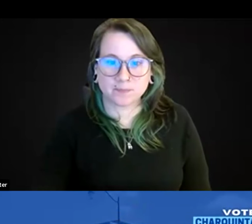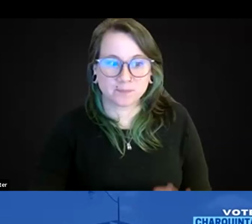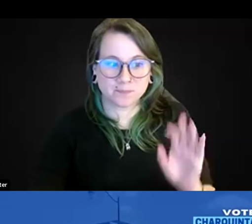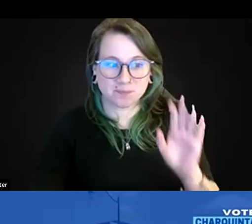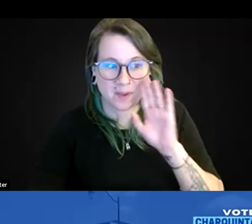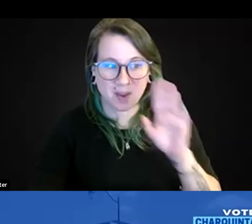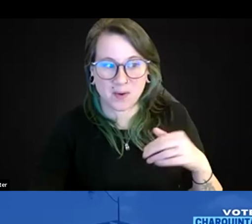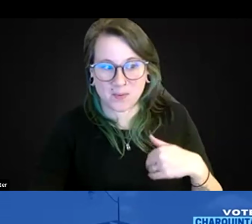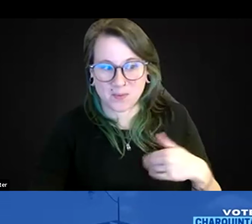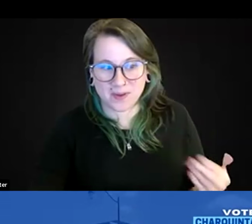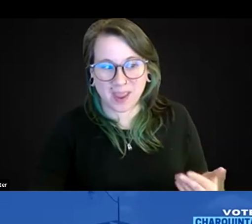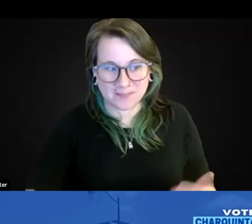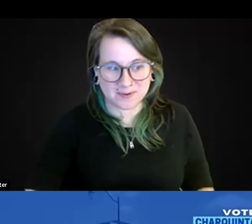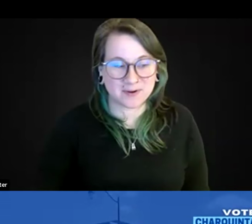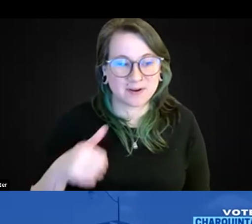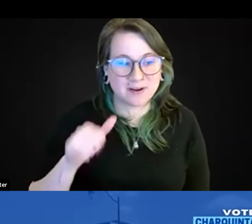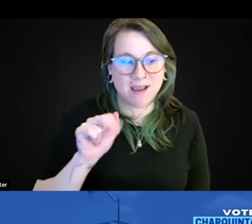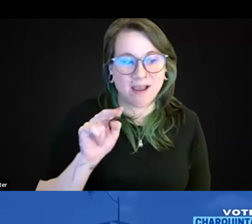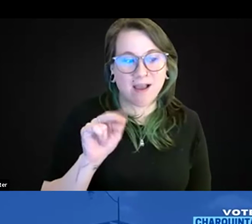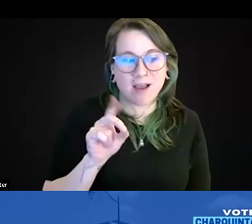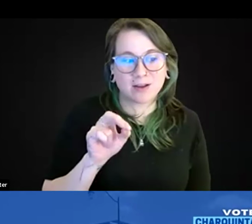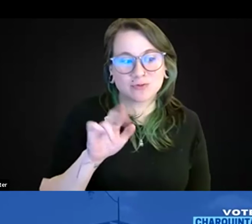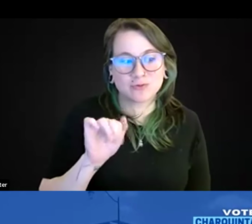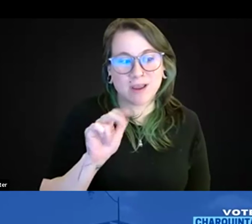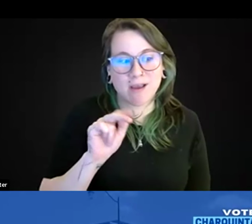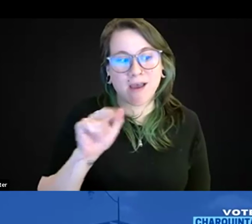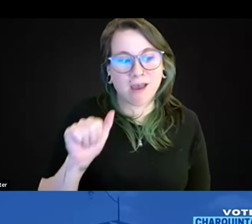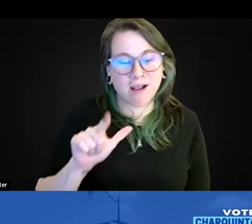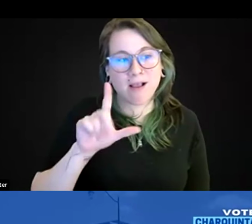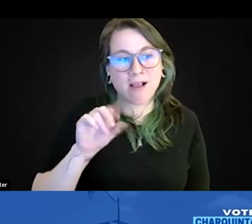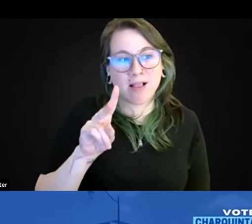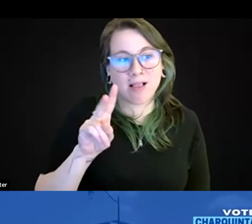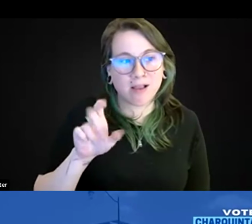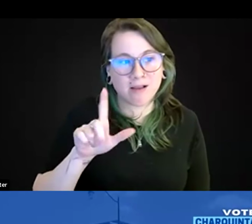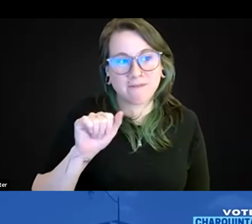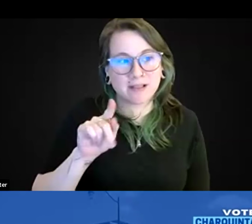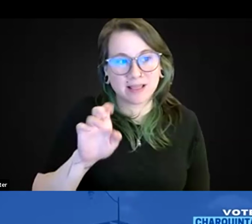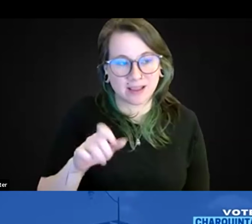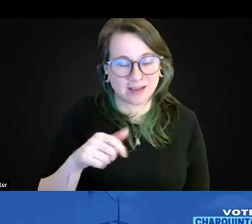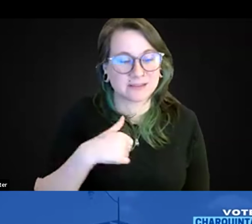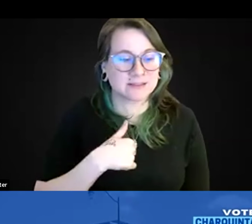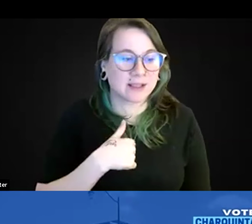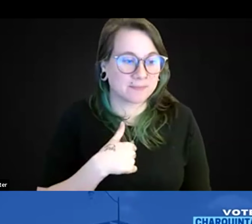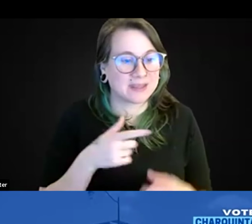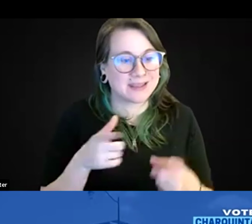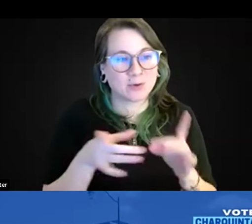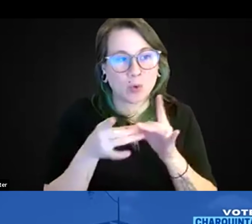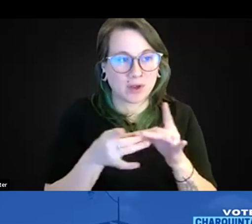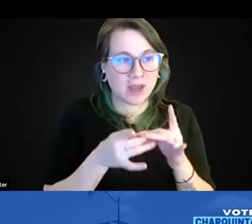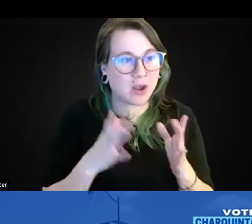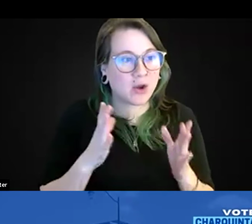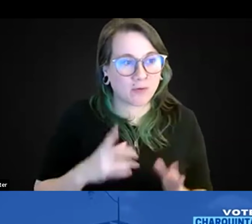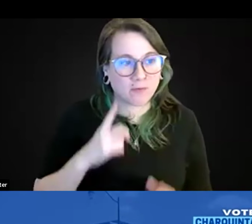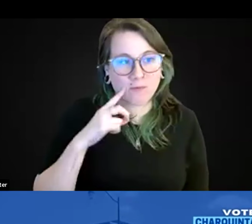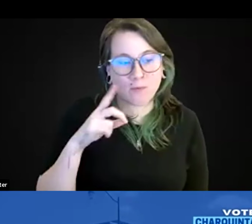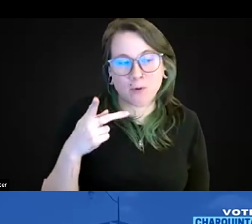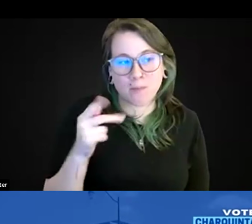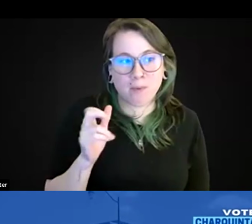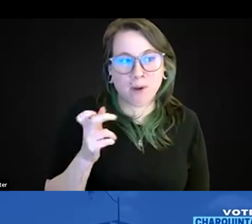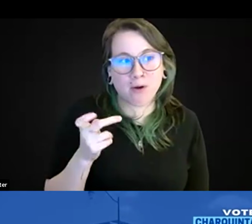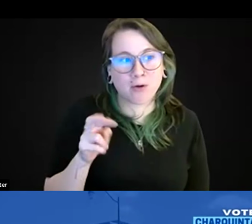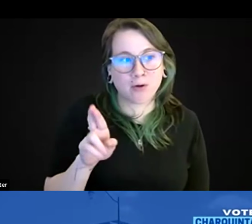here. My name's Andriana Lovelace. I'm the Constituent Service Coordinator for Councilmember Parker's office, and I represent